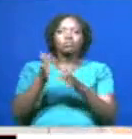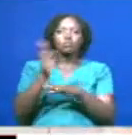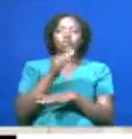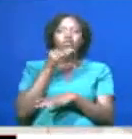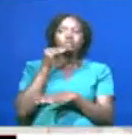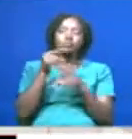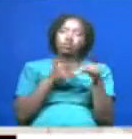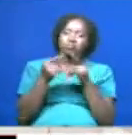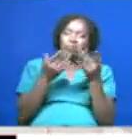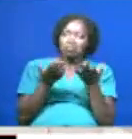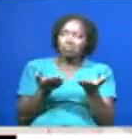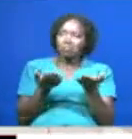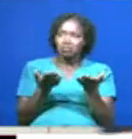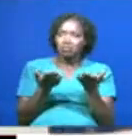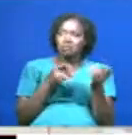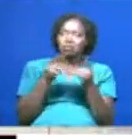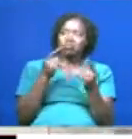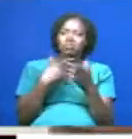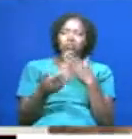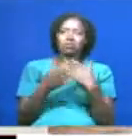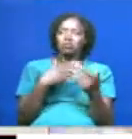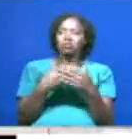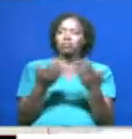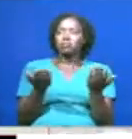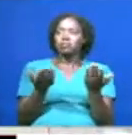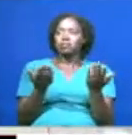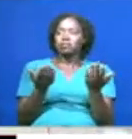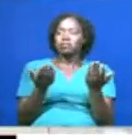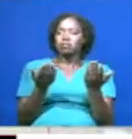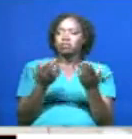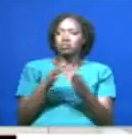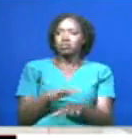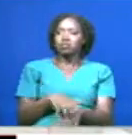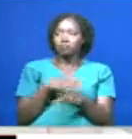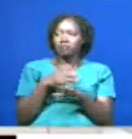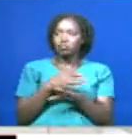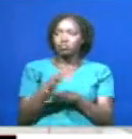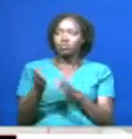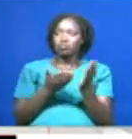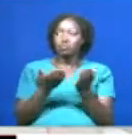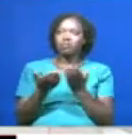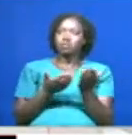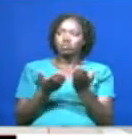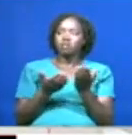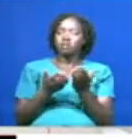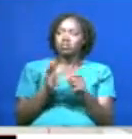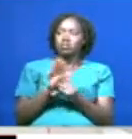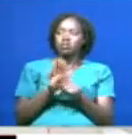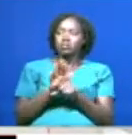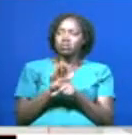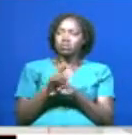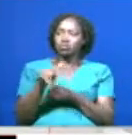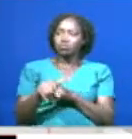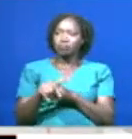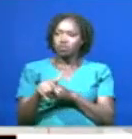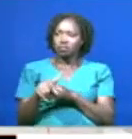struggling here without passengers here at our stage. You can see how it is now in CBD. We are losing business. We are losing a lot. Like today, when you can see,